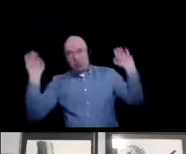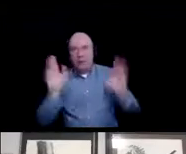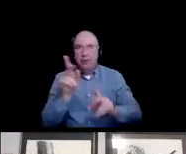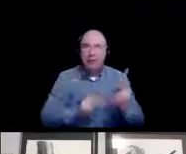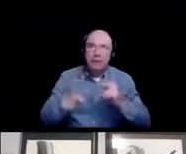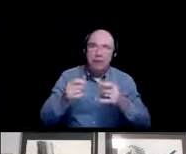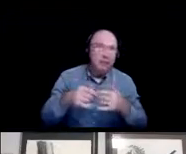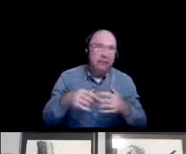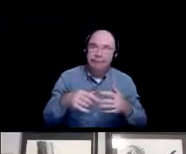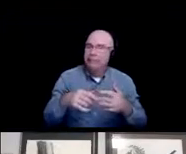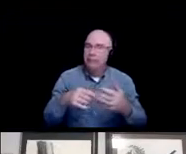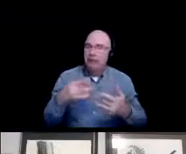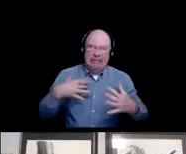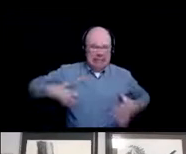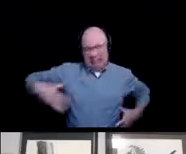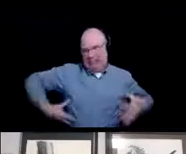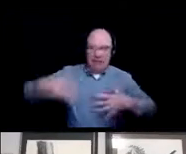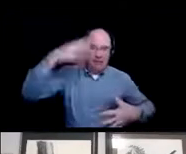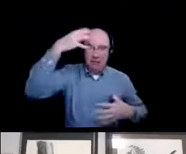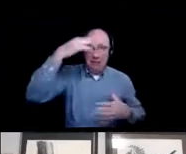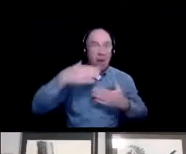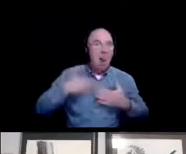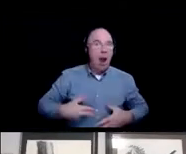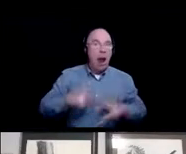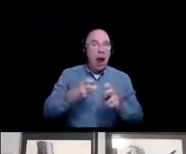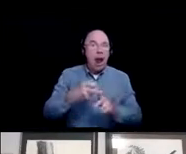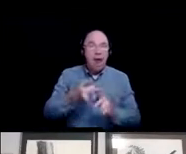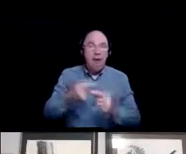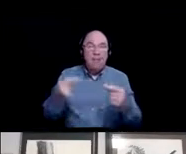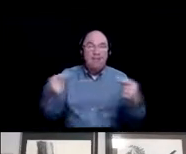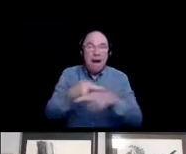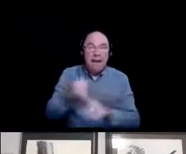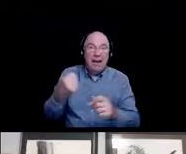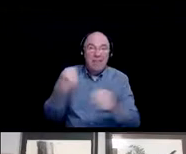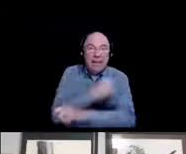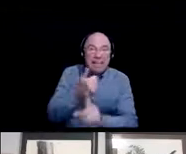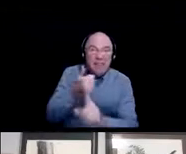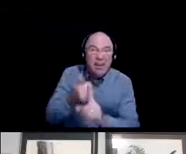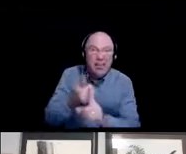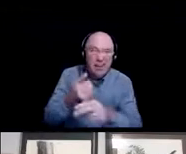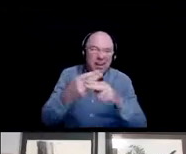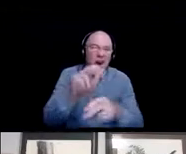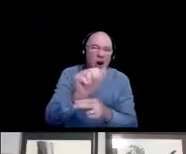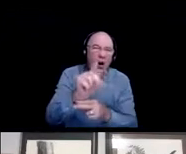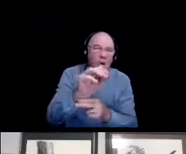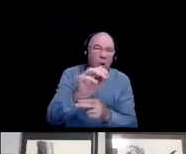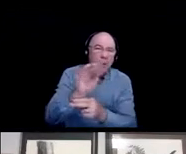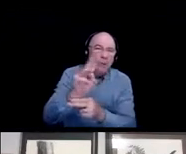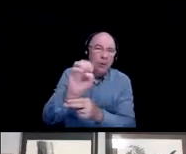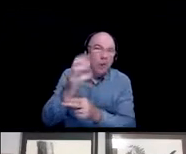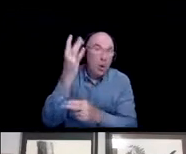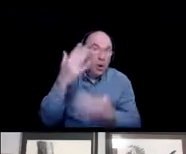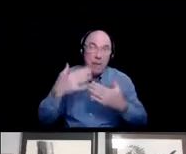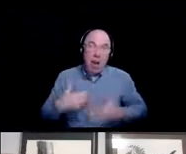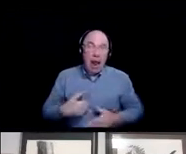have a lot of symptoms, and the body can literally start to attack itself. And that's when you see autoimmune, because the body can only keep up with this load of